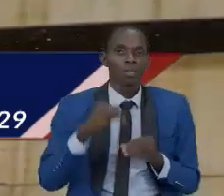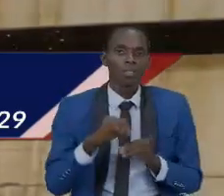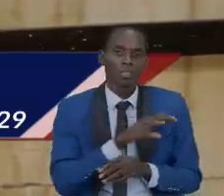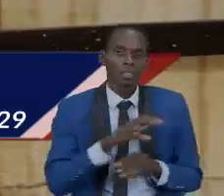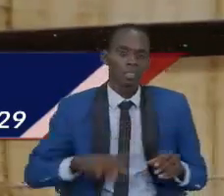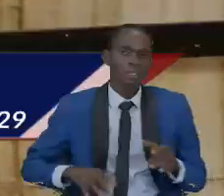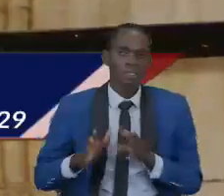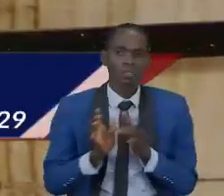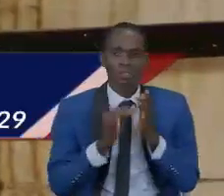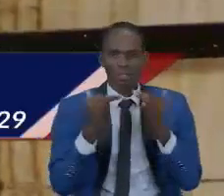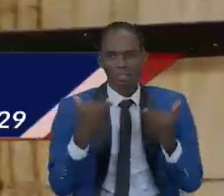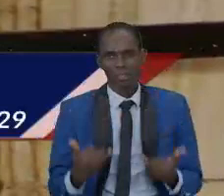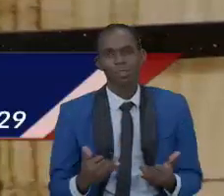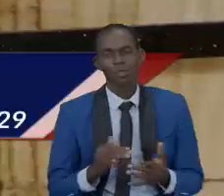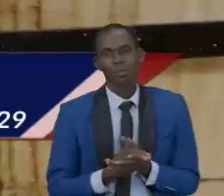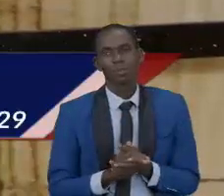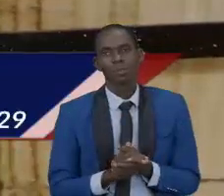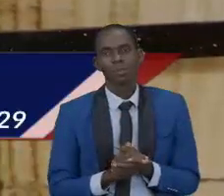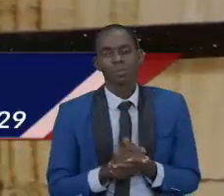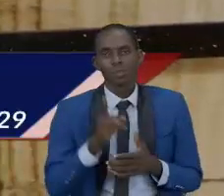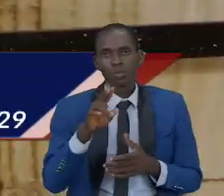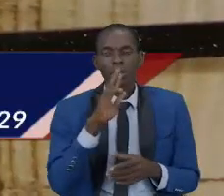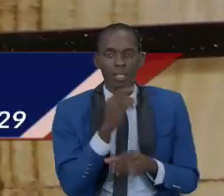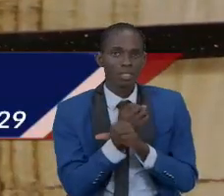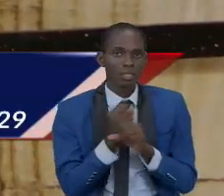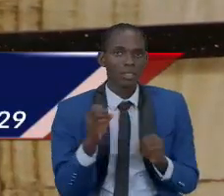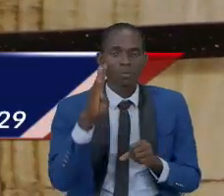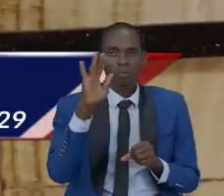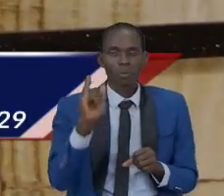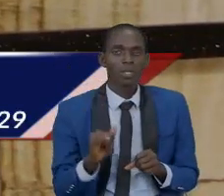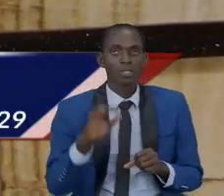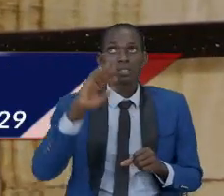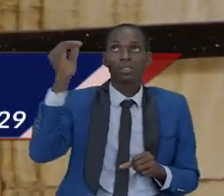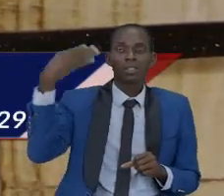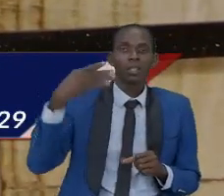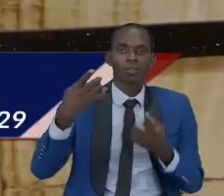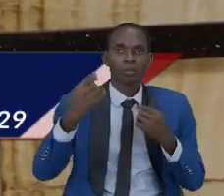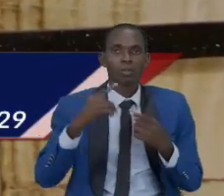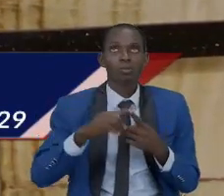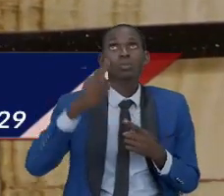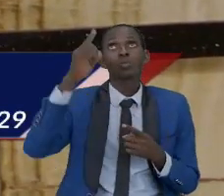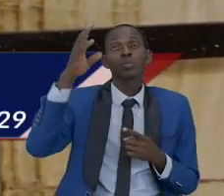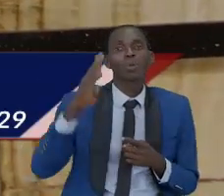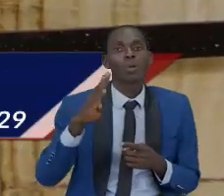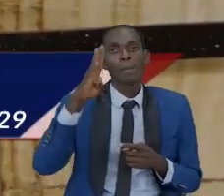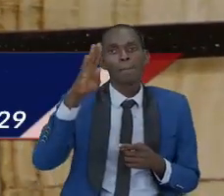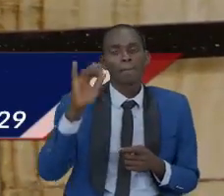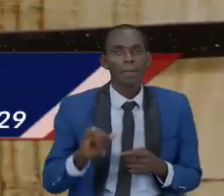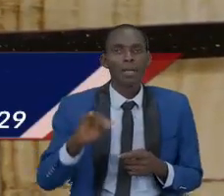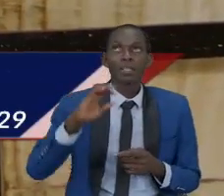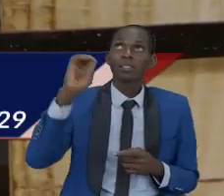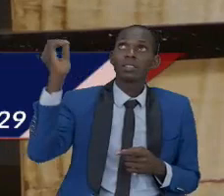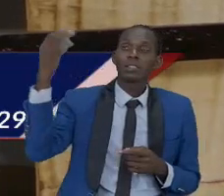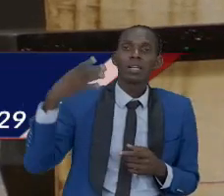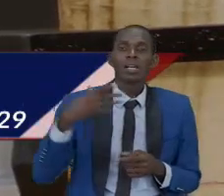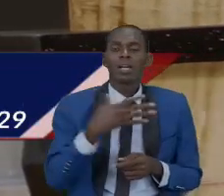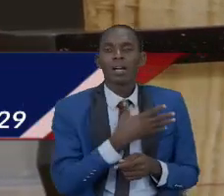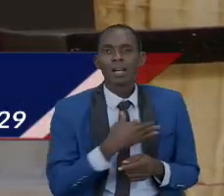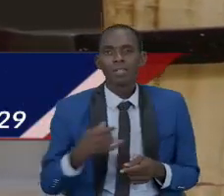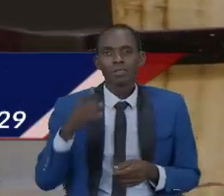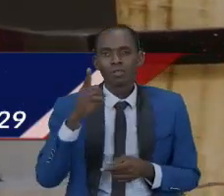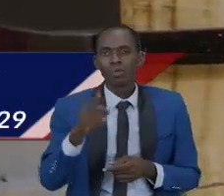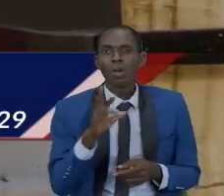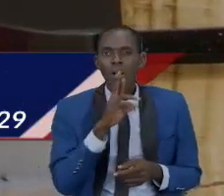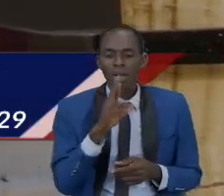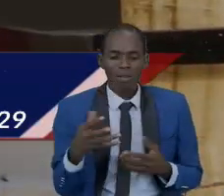Jesus now your saved by grace and you come to God by by grace and your